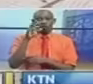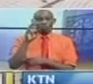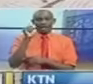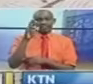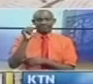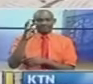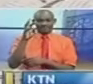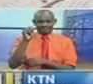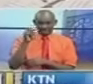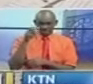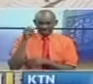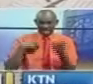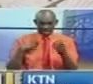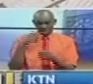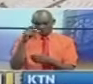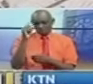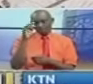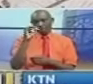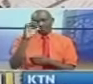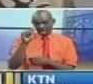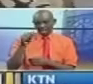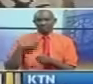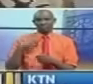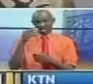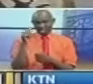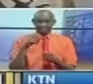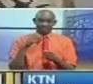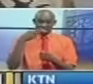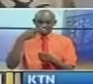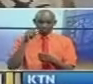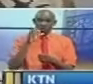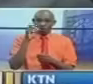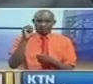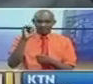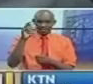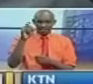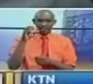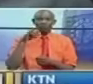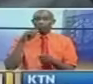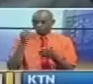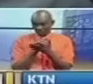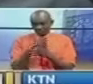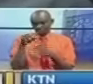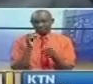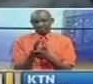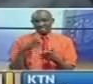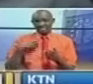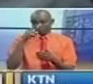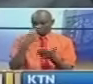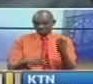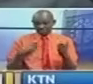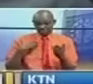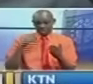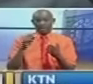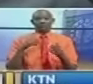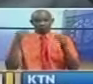Warsame, Reverend Samuel Kobia, Florence Mwangangi, and Emily Ominde from office. The premises, I direct that this petition be placed before the